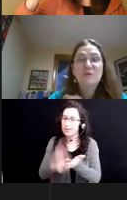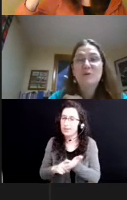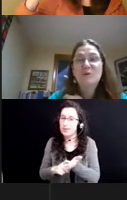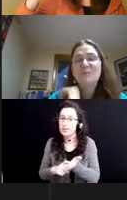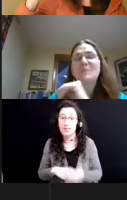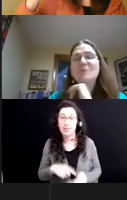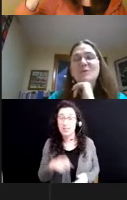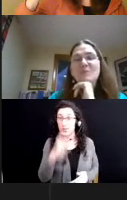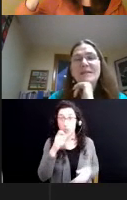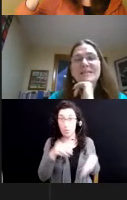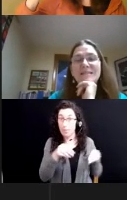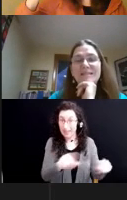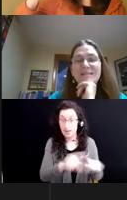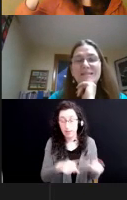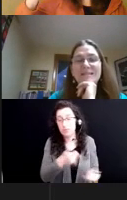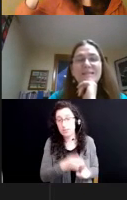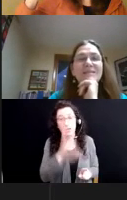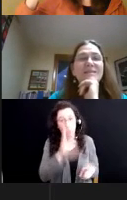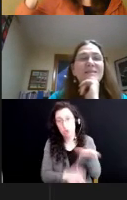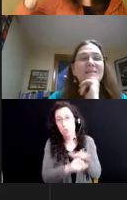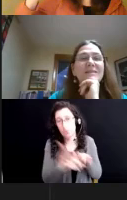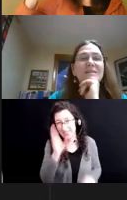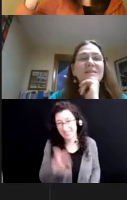even purposefully plant it.